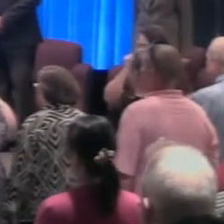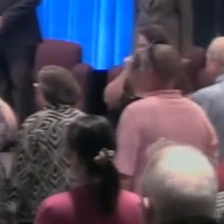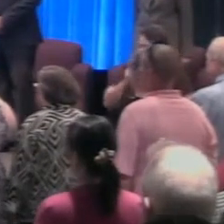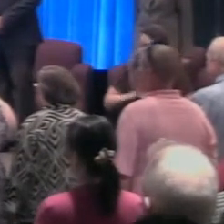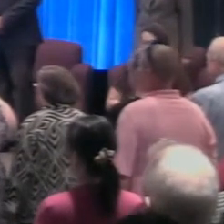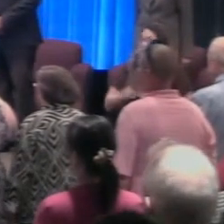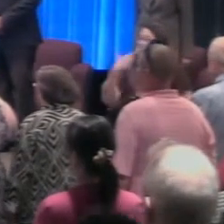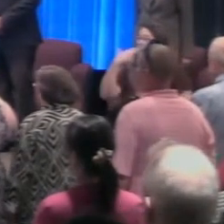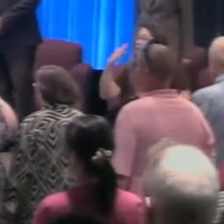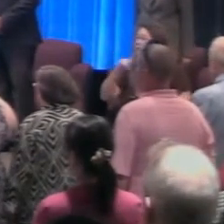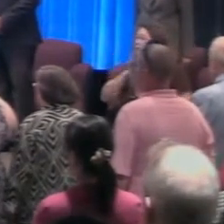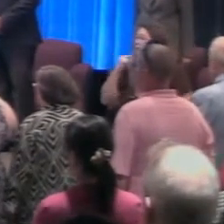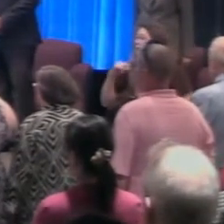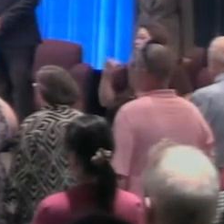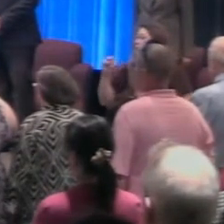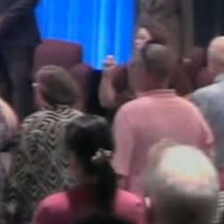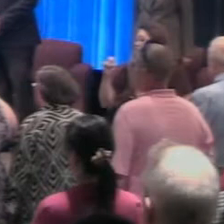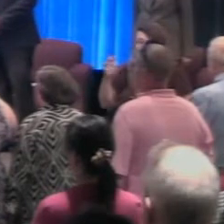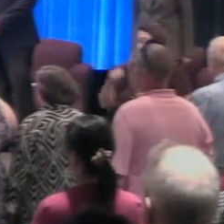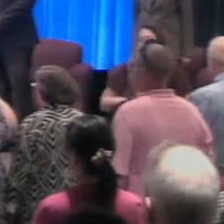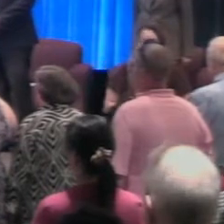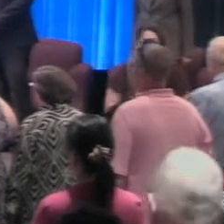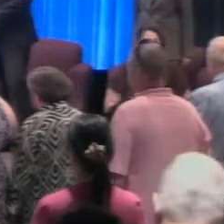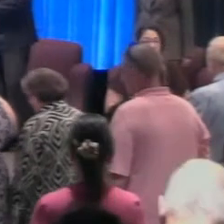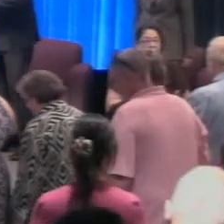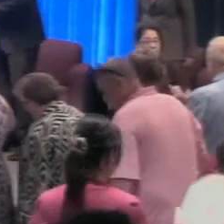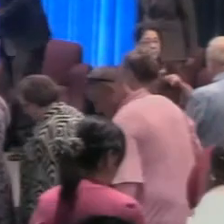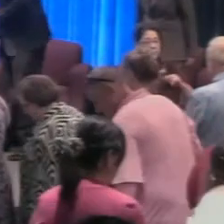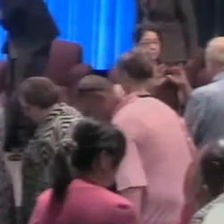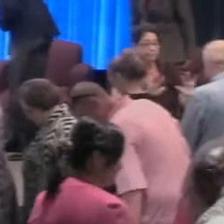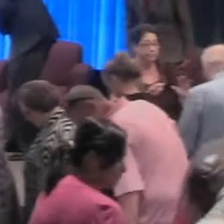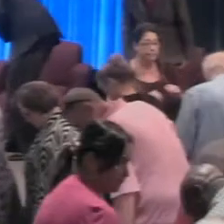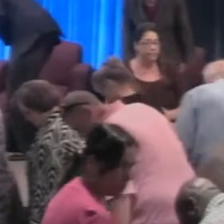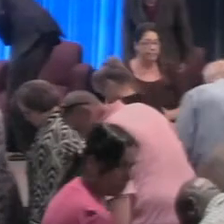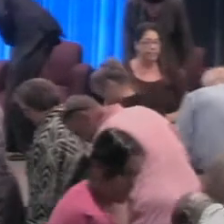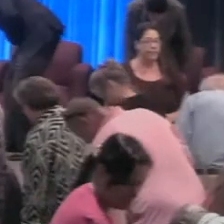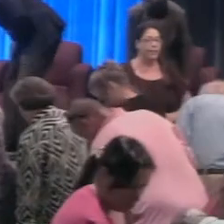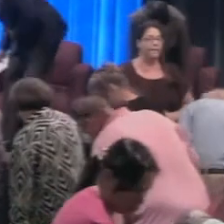Thank you, Pastor June. Ladies and gentlemen, please be seated.